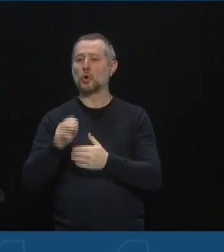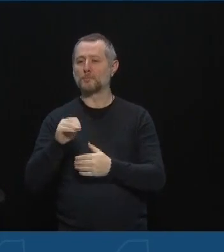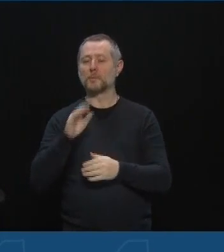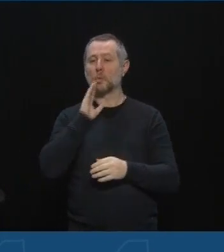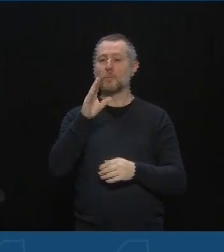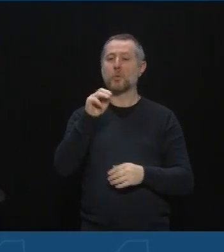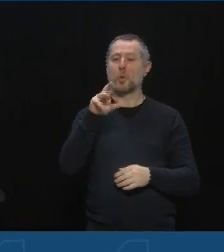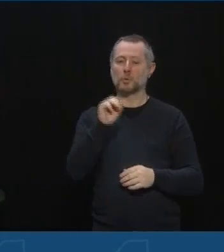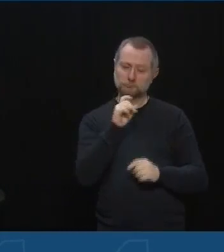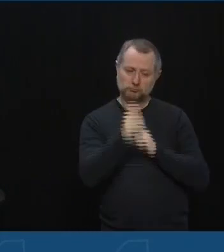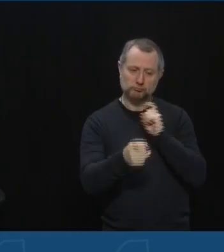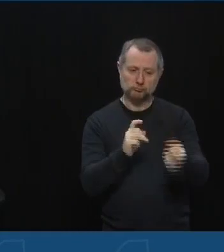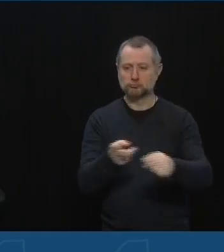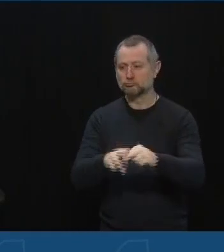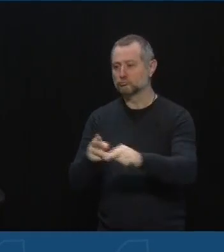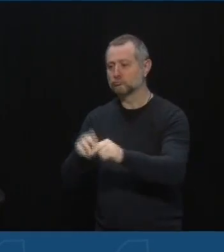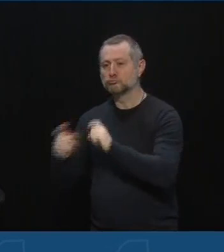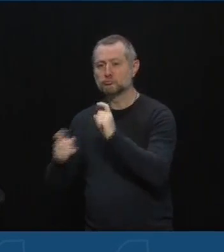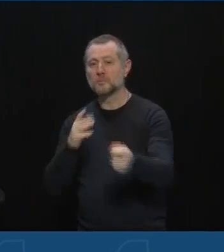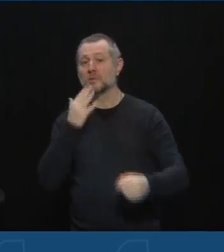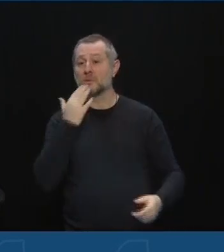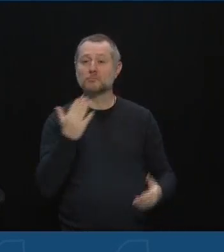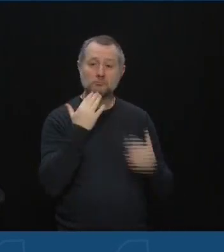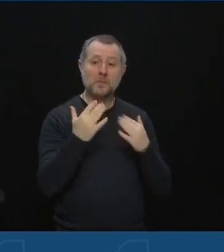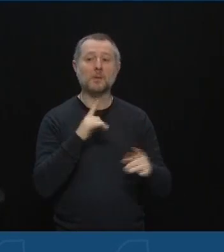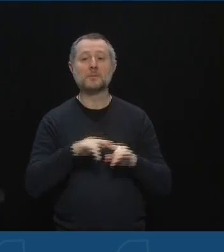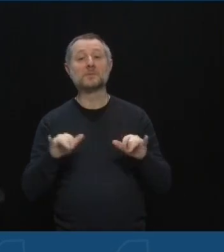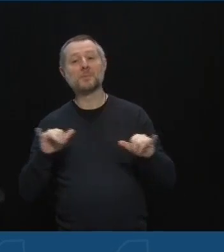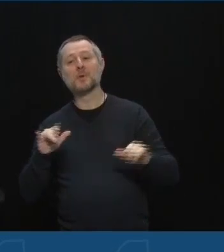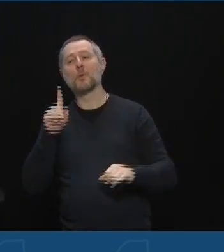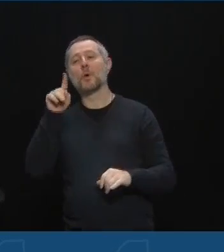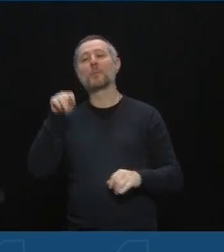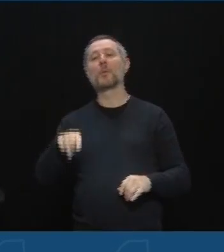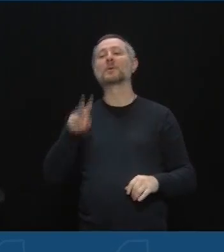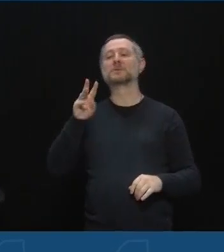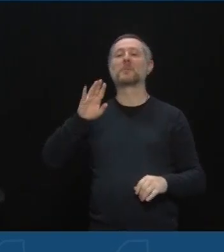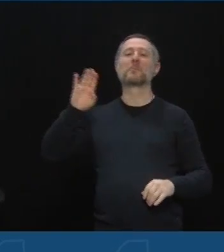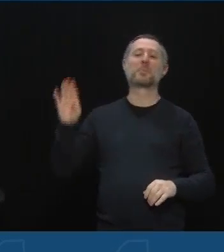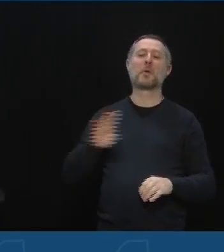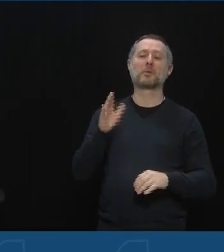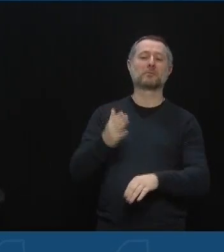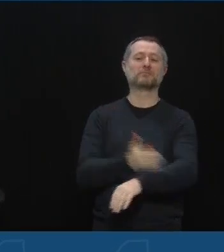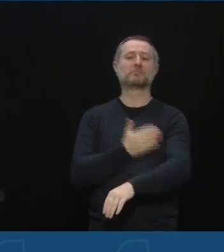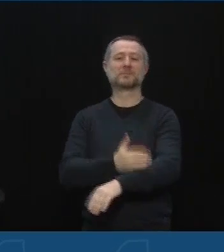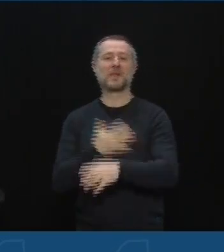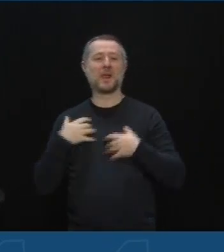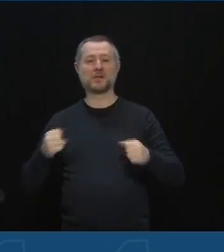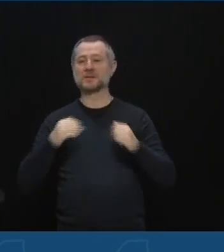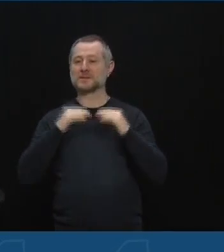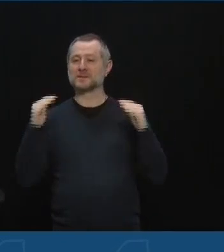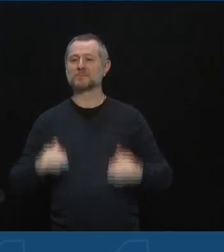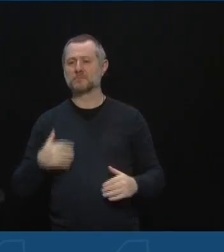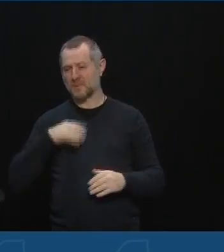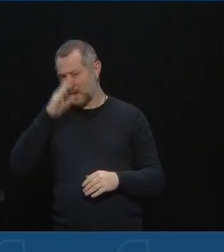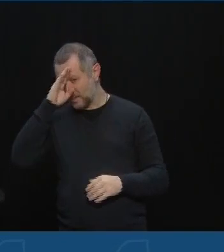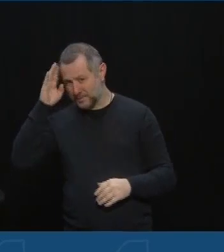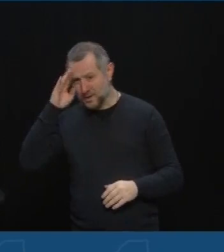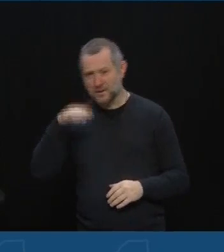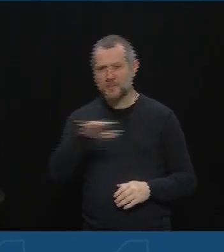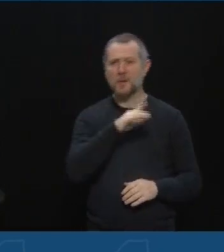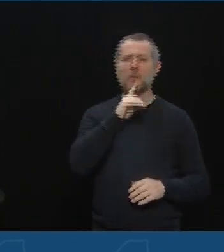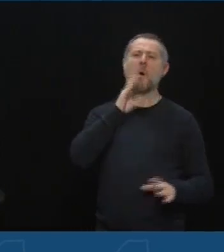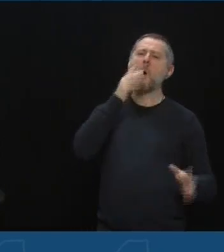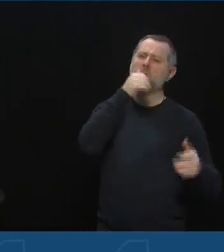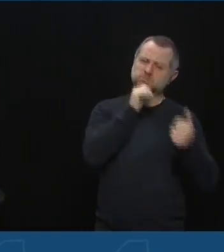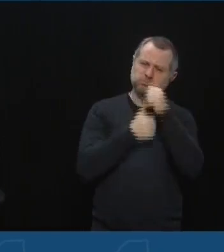We can do that, but also $1.6 billion for upgrades in our system. And our hospitals have really been hurting. A lot of them lost